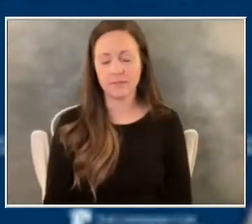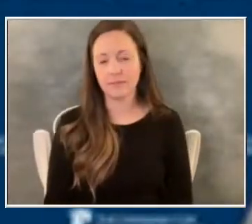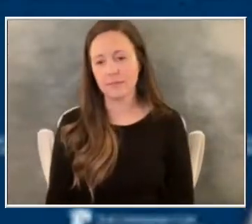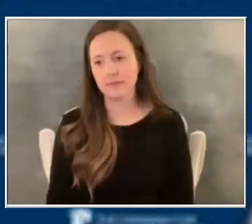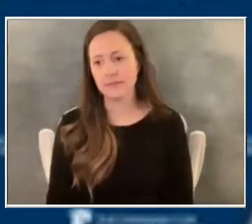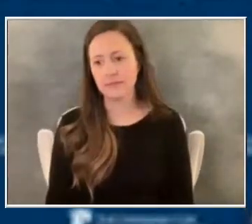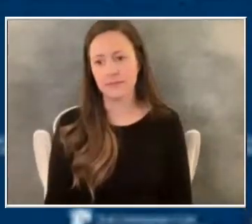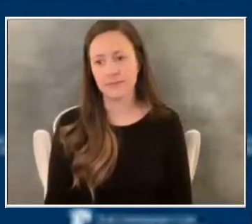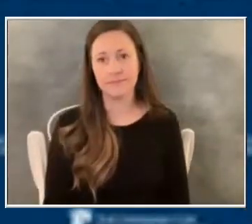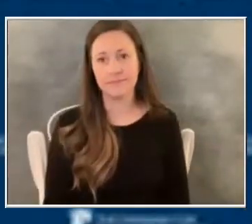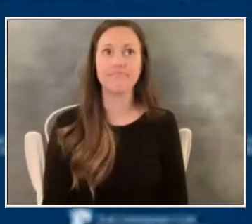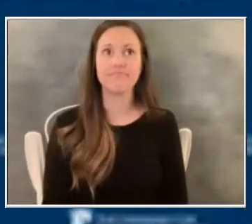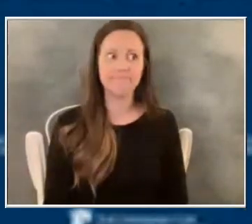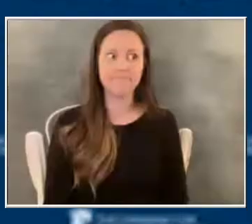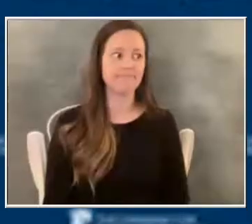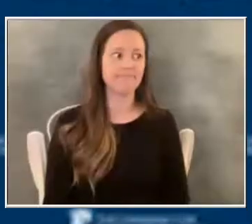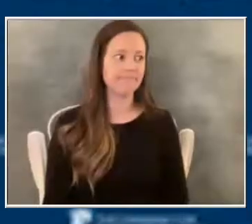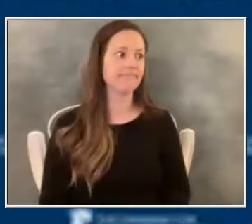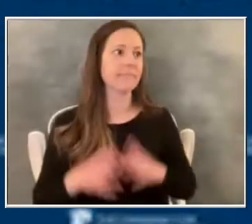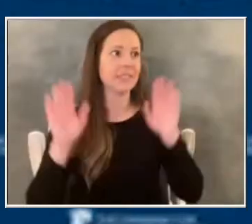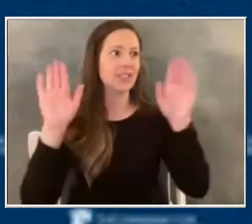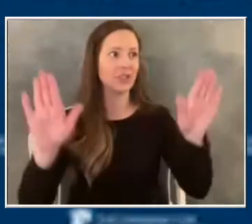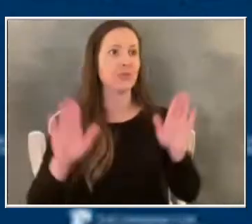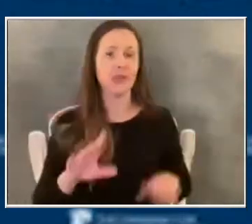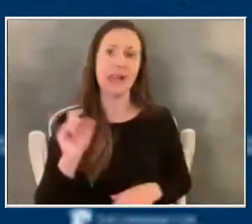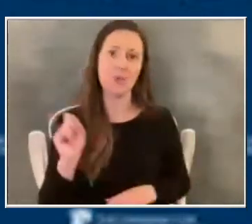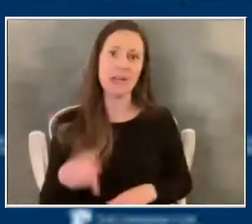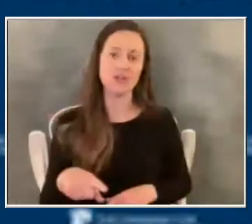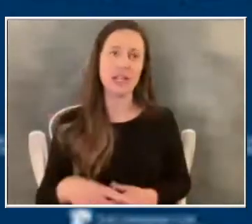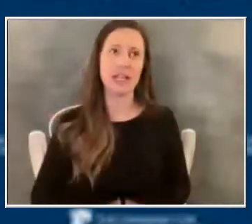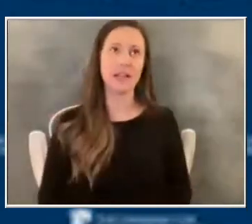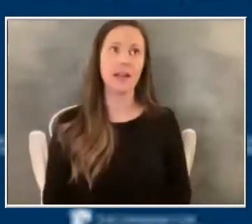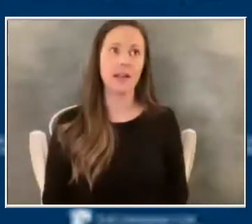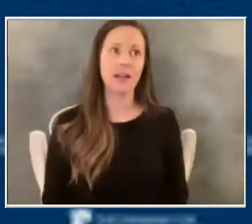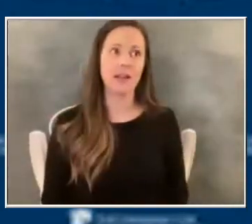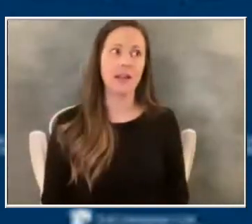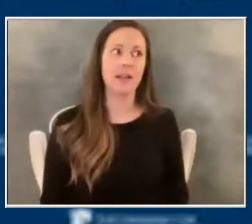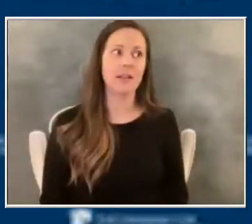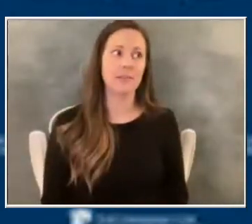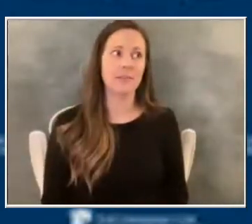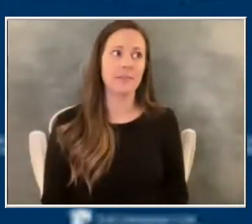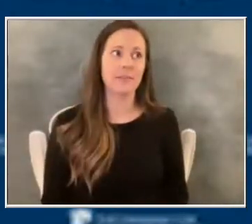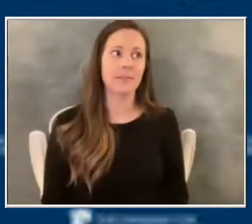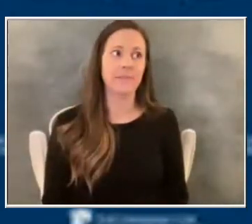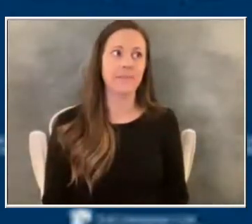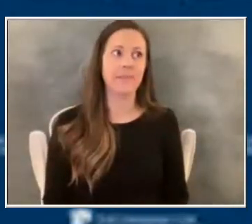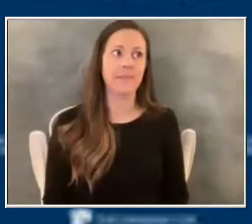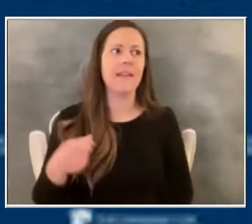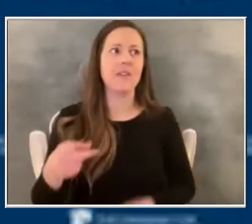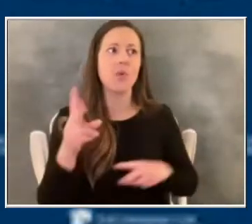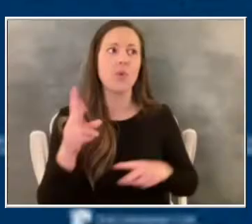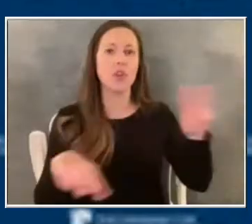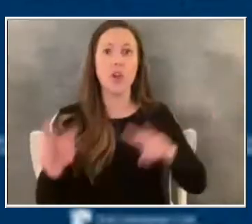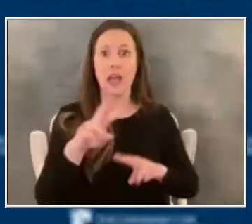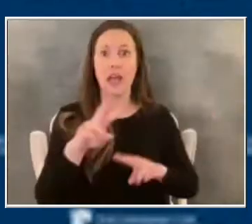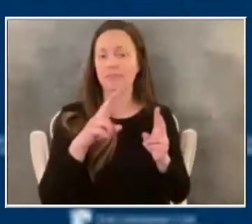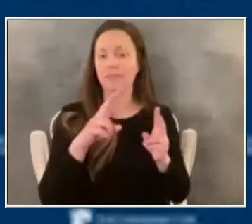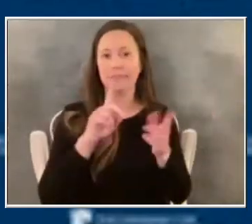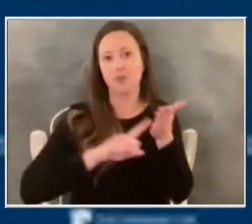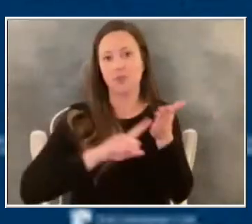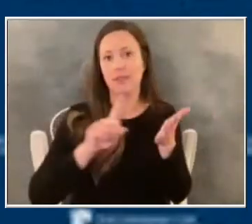Well, it's a great question. And if you just look at the literature overall, I mean,